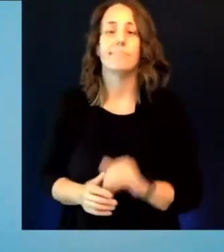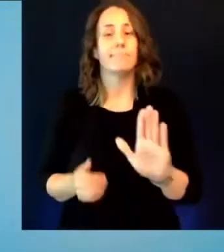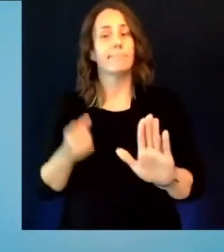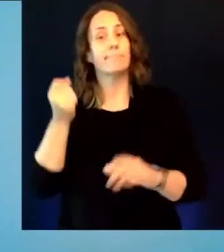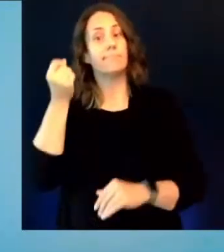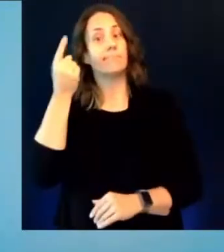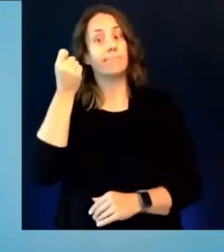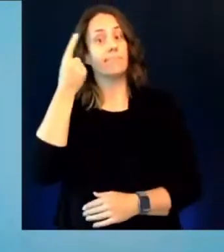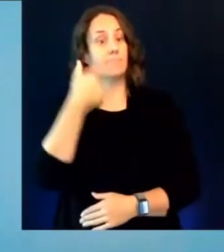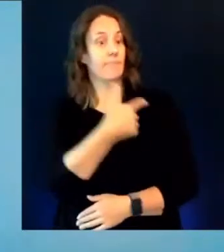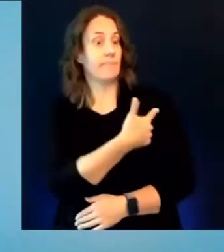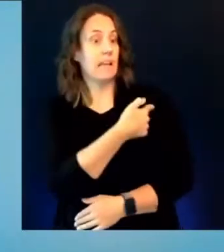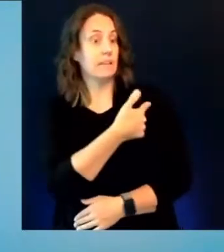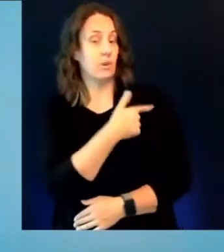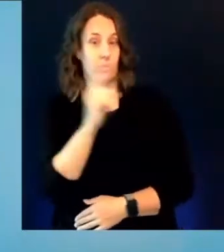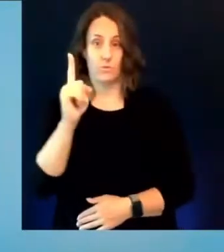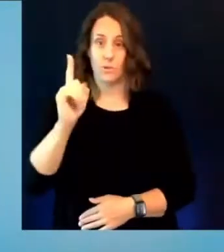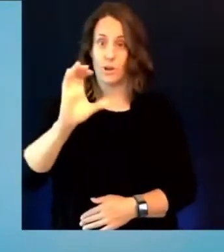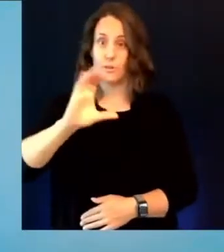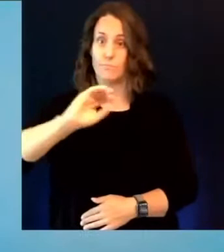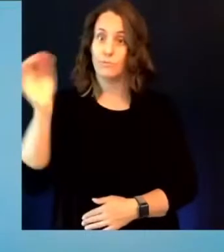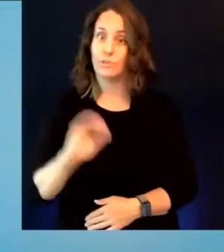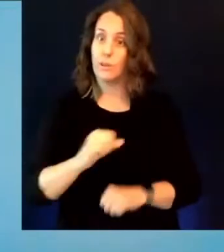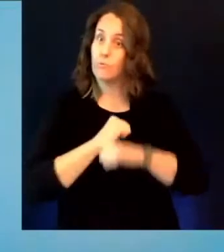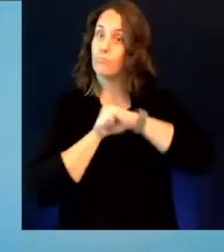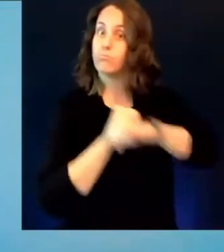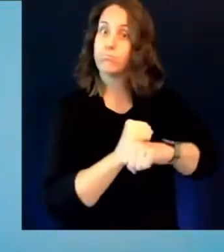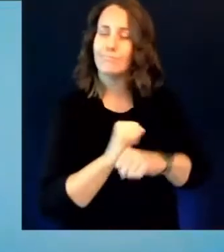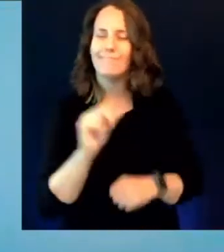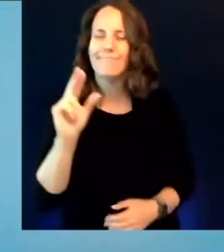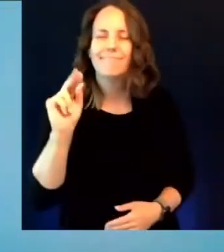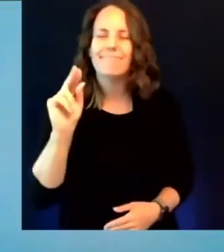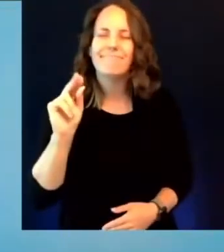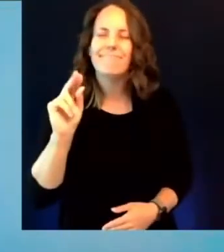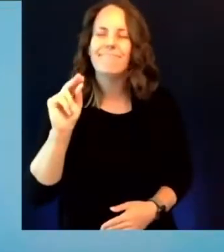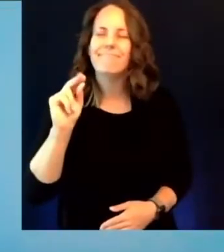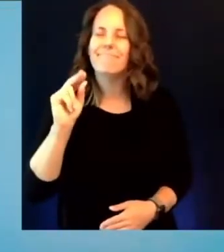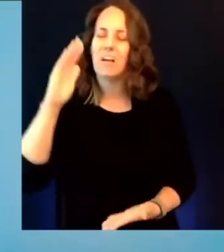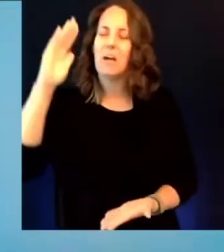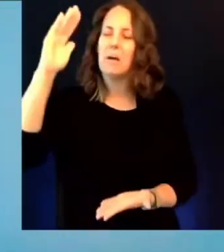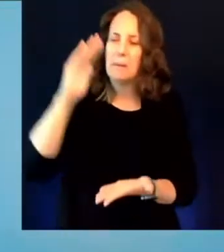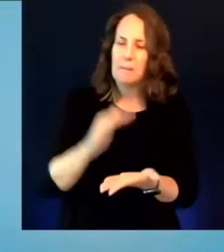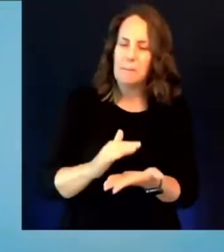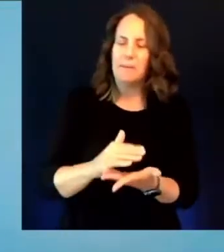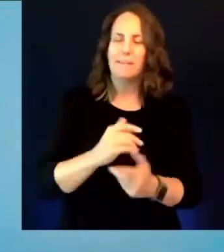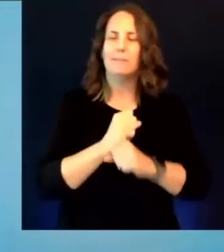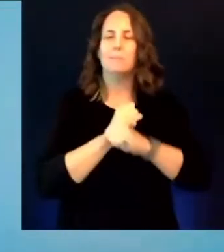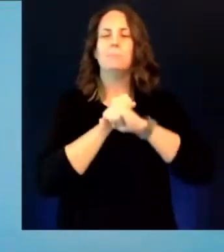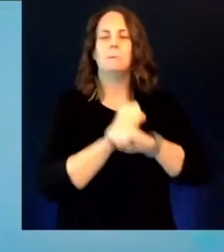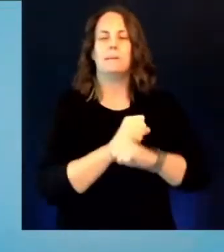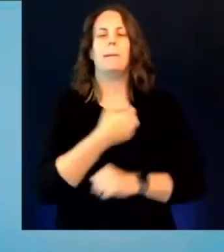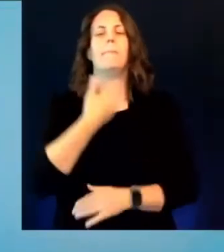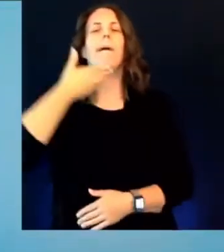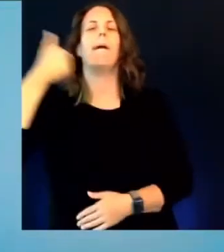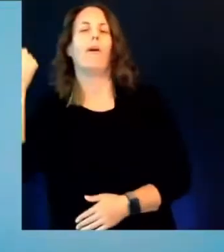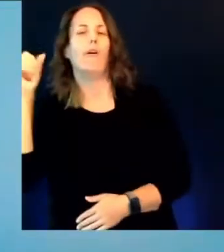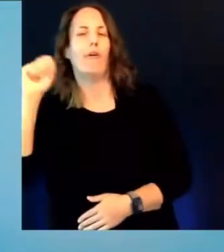in preventing infection, we do expect some infections among fully vaccinated people.